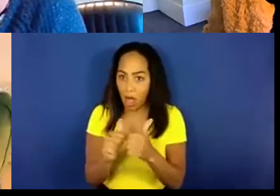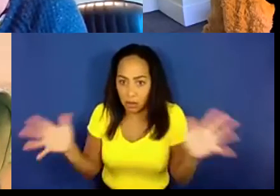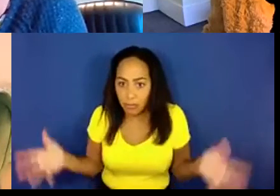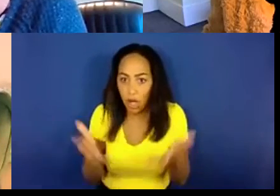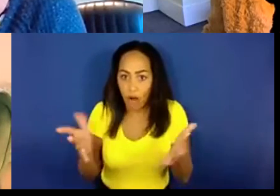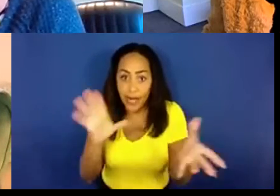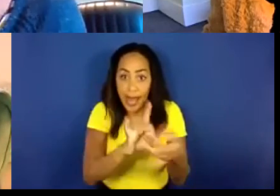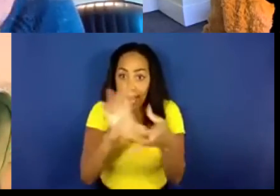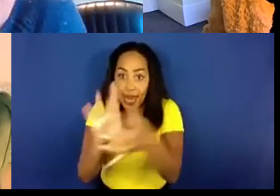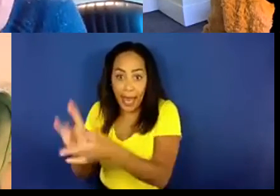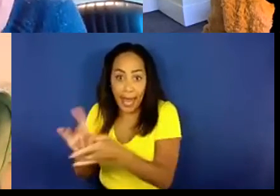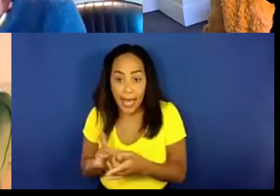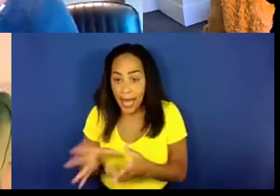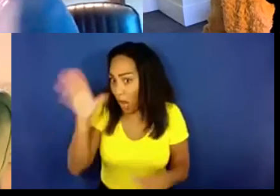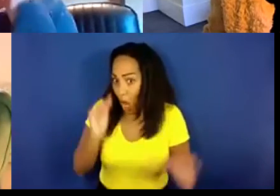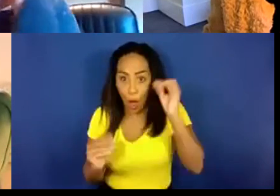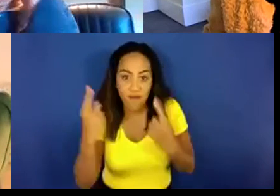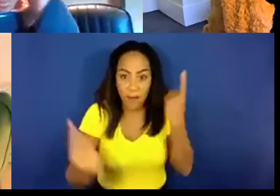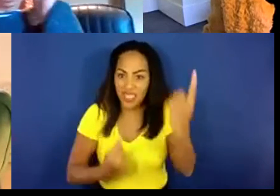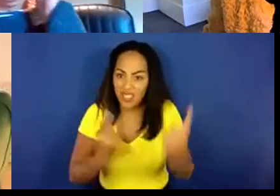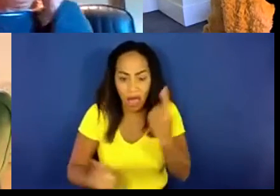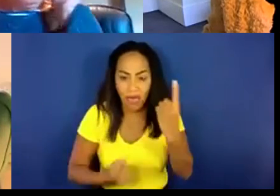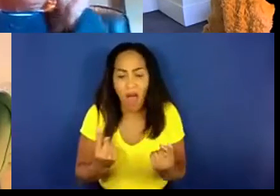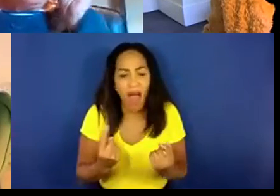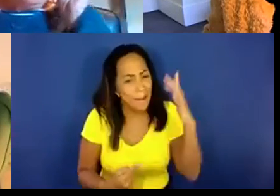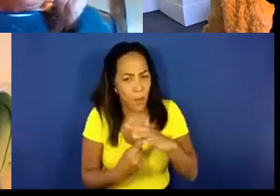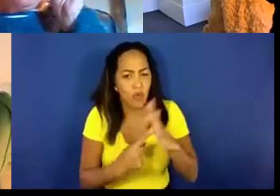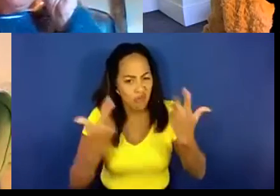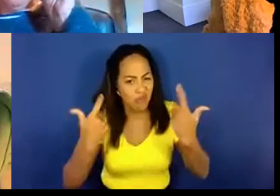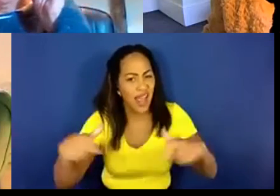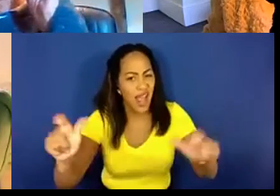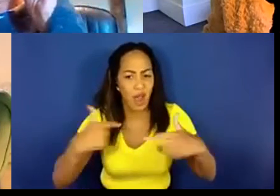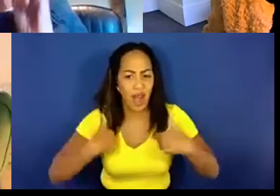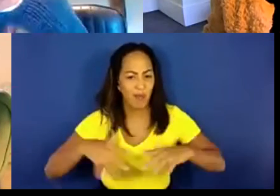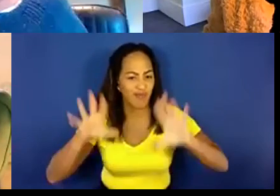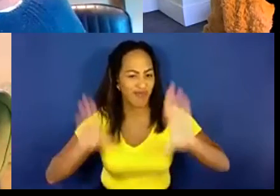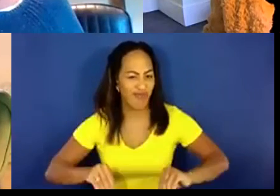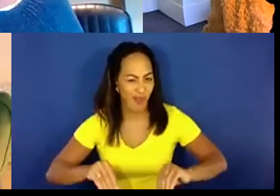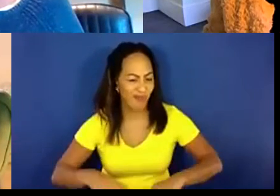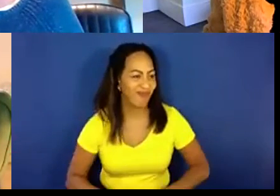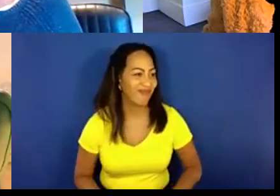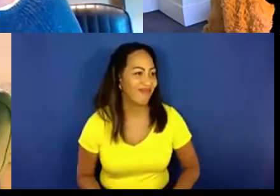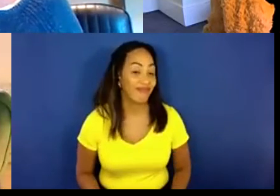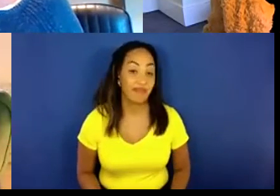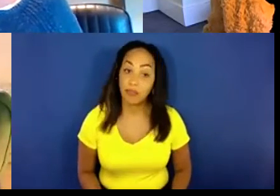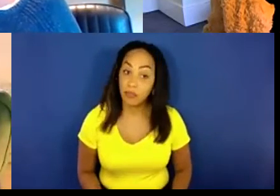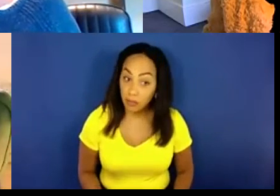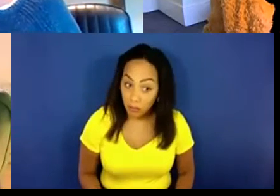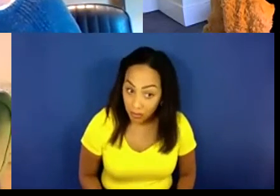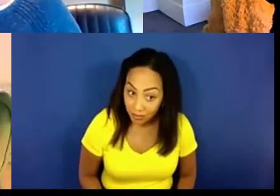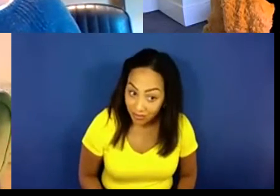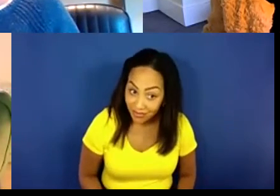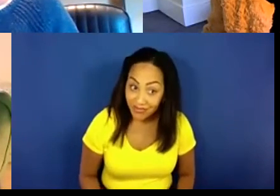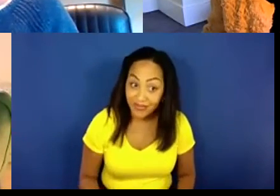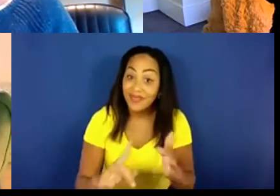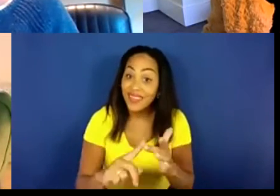It's important it carries on. I'll stop there. Thank you. And last for this bit, but by no means least, Ian, if